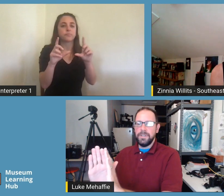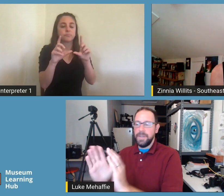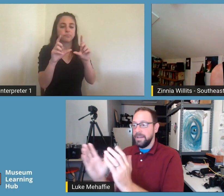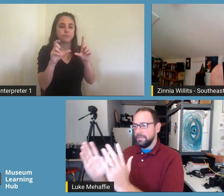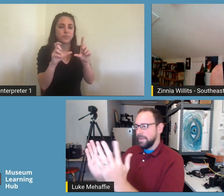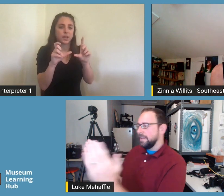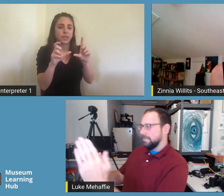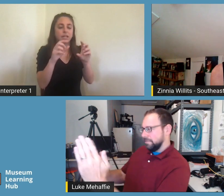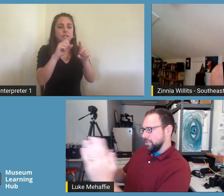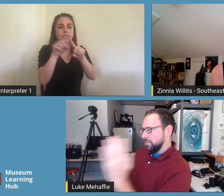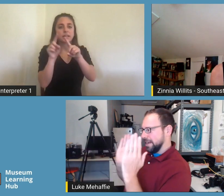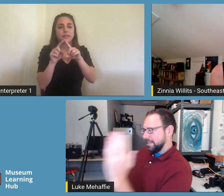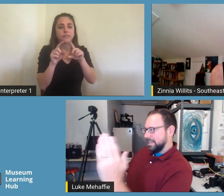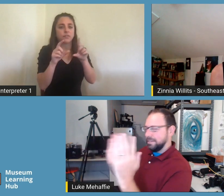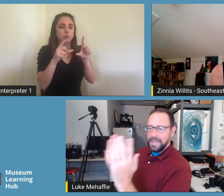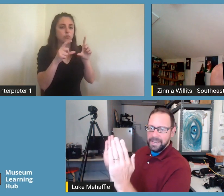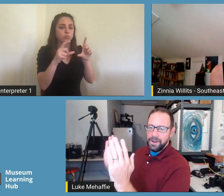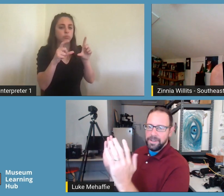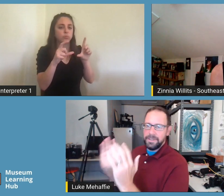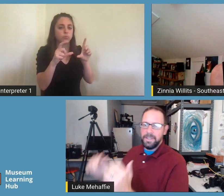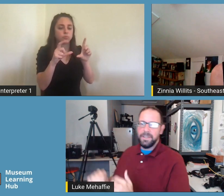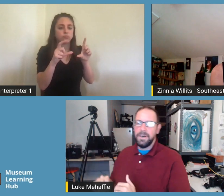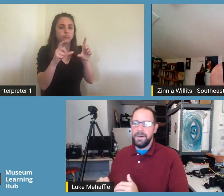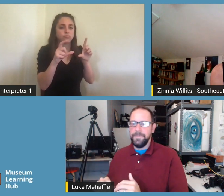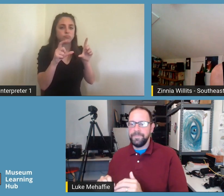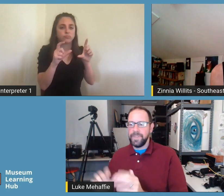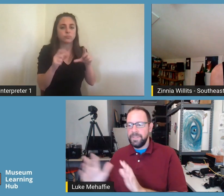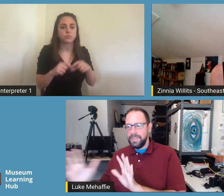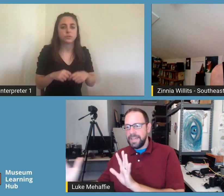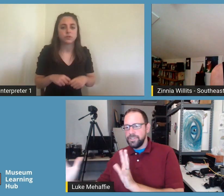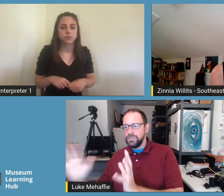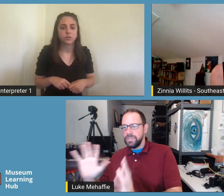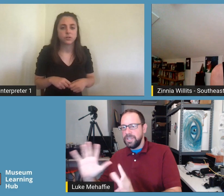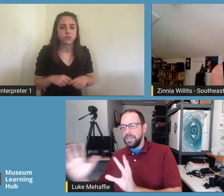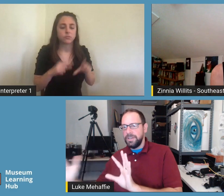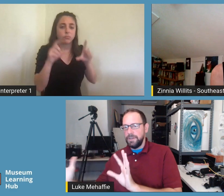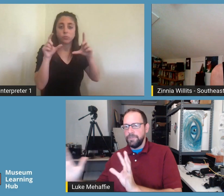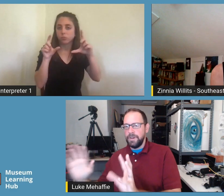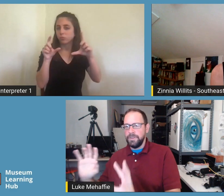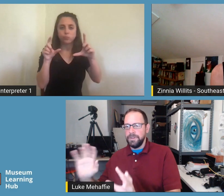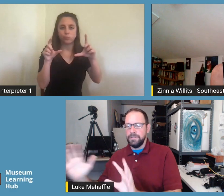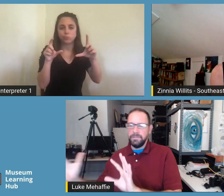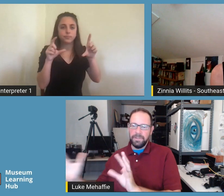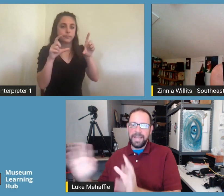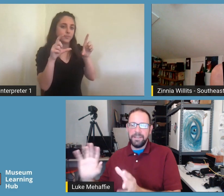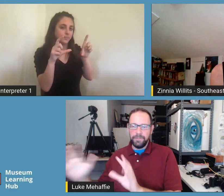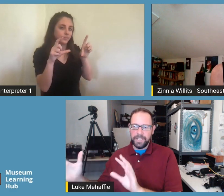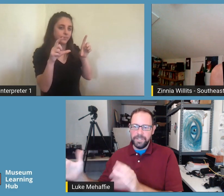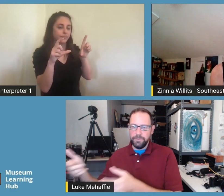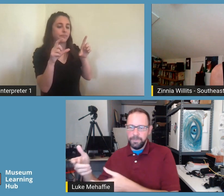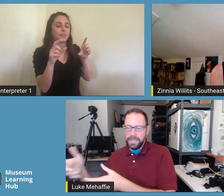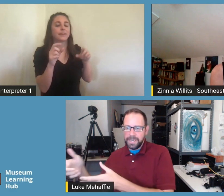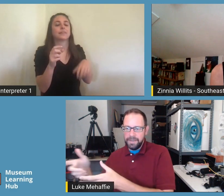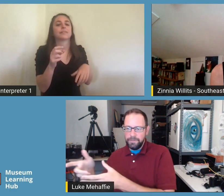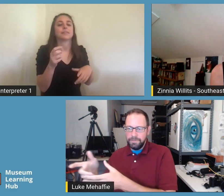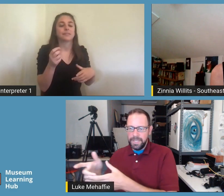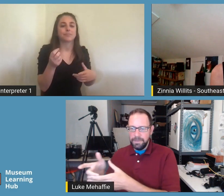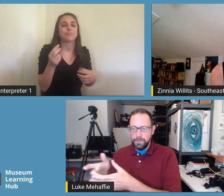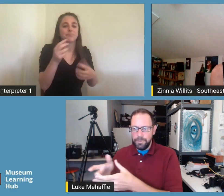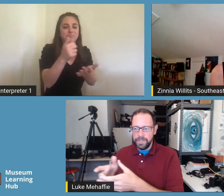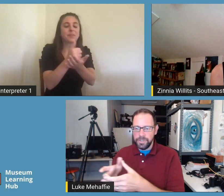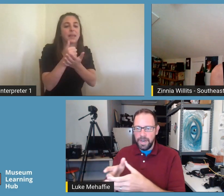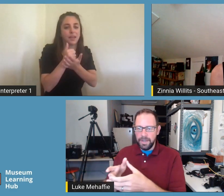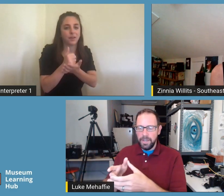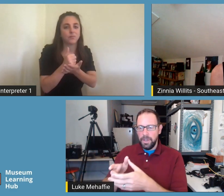angle, not directly head on, then that's usually enough light deflection for me to kind of